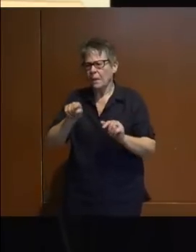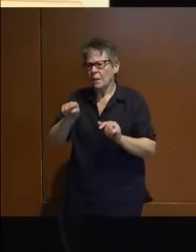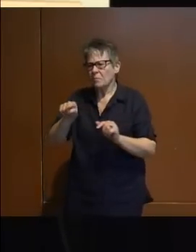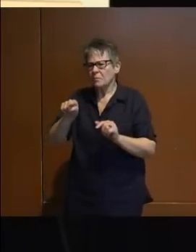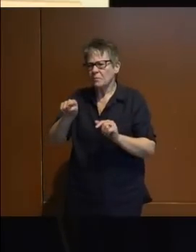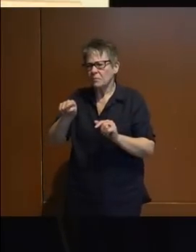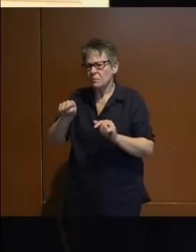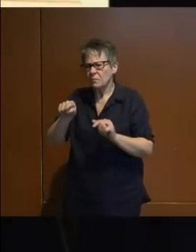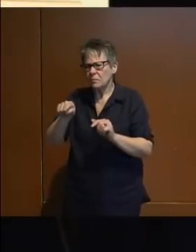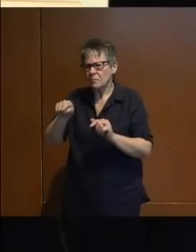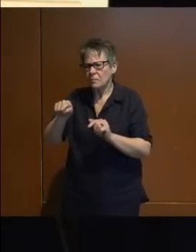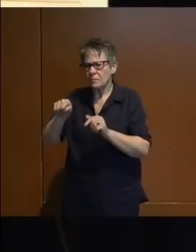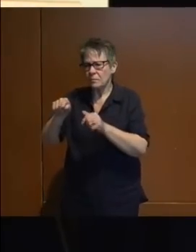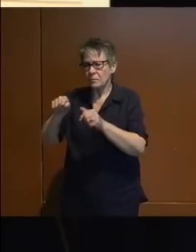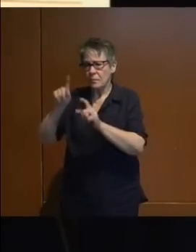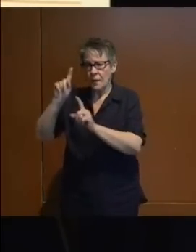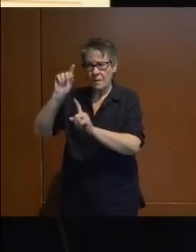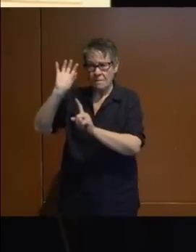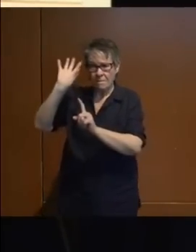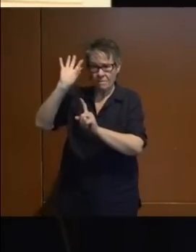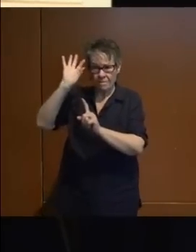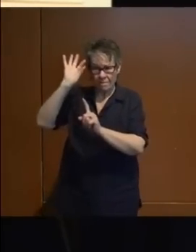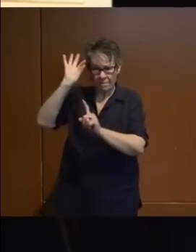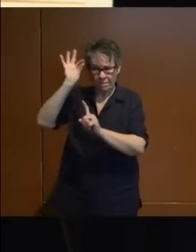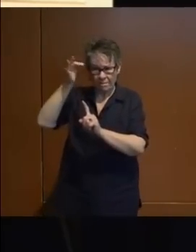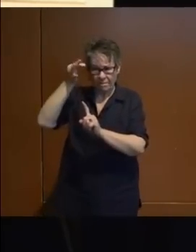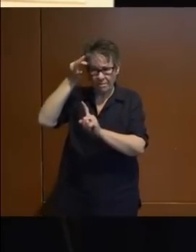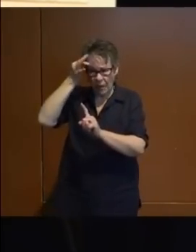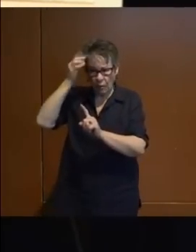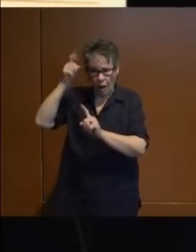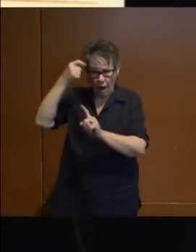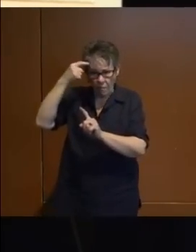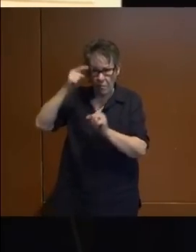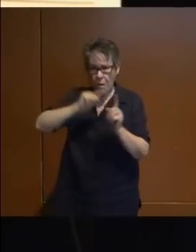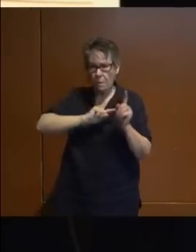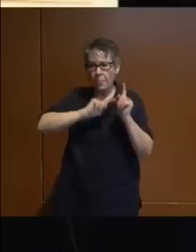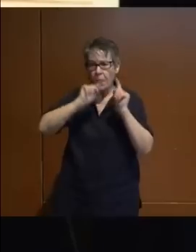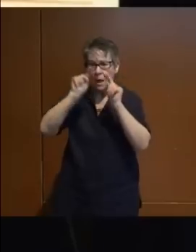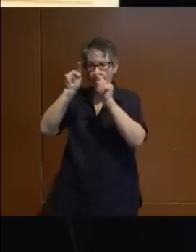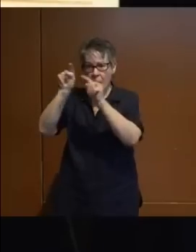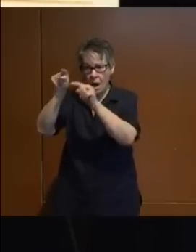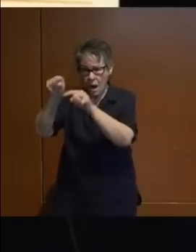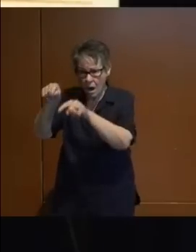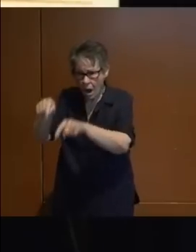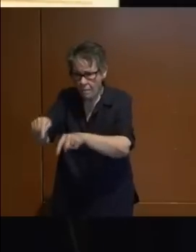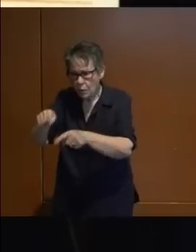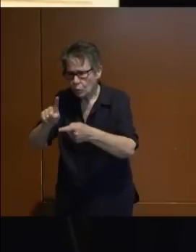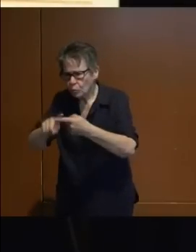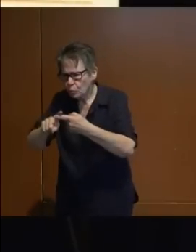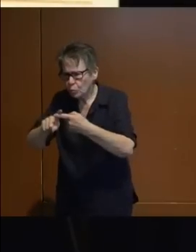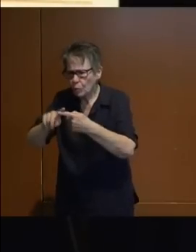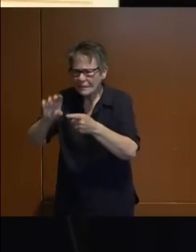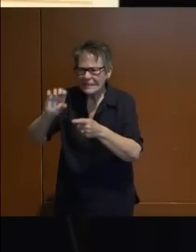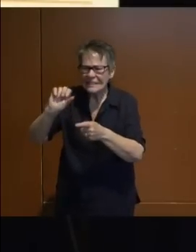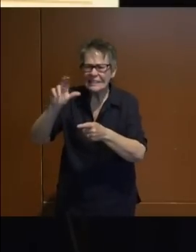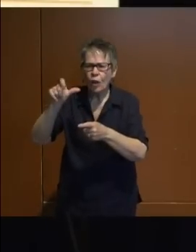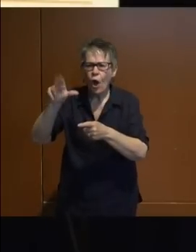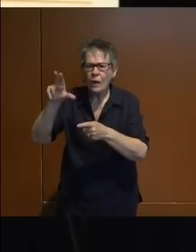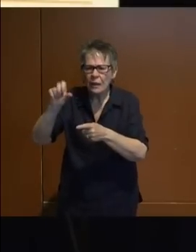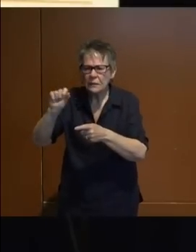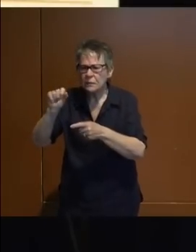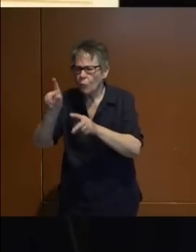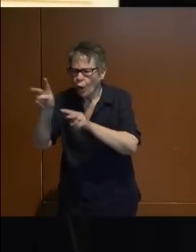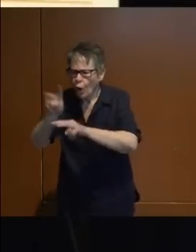management, administrative staff. So we're going to work through the logistics of that. They will come with 3-day